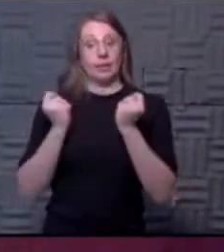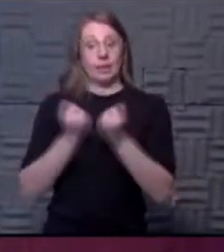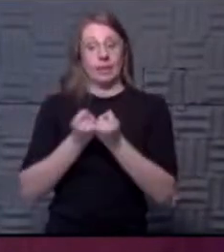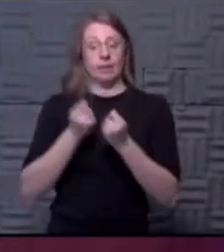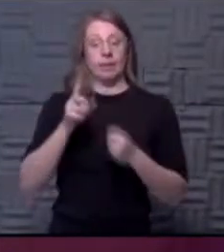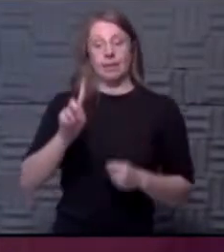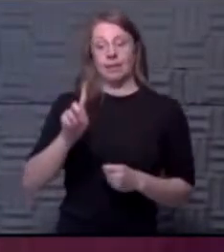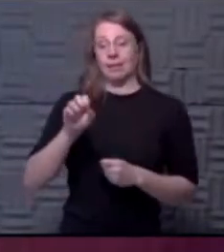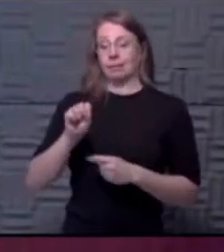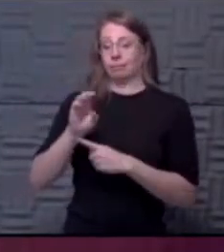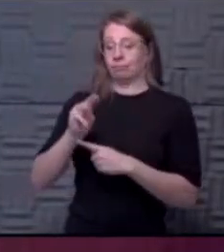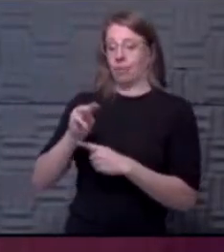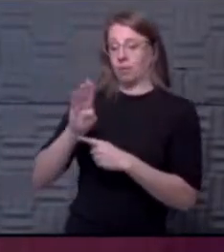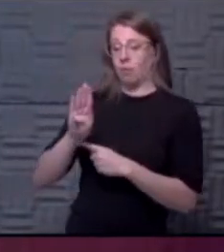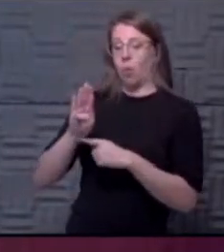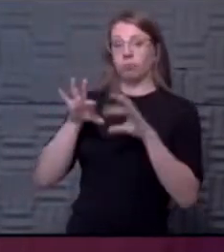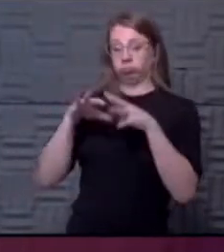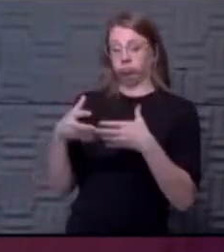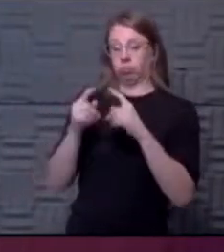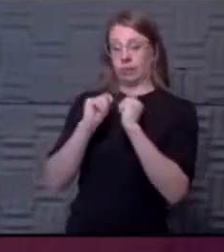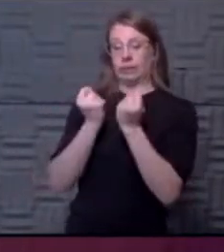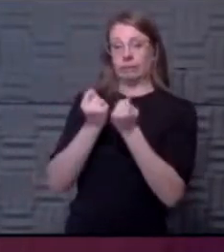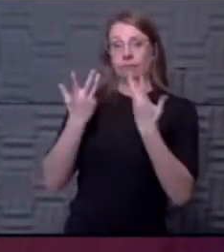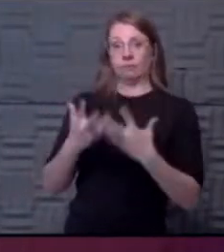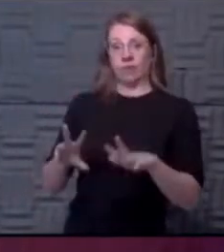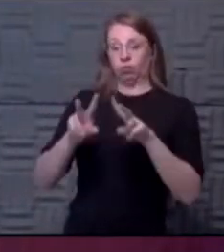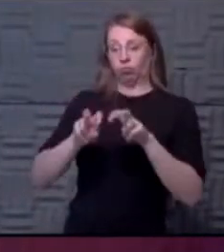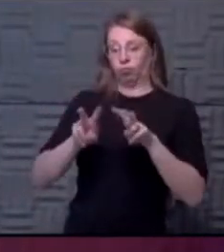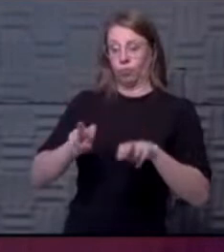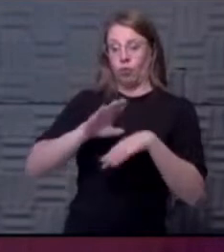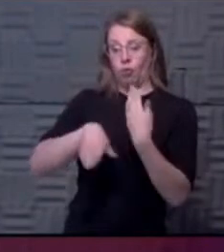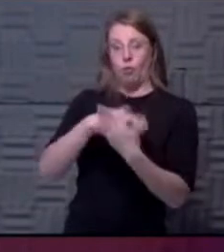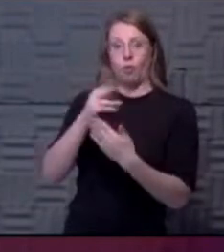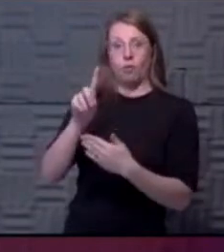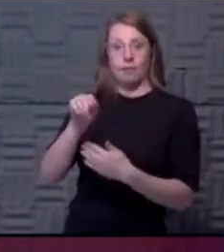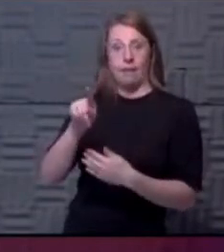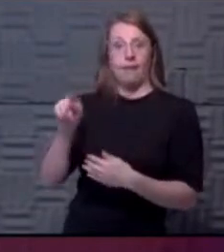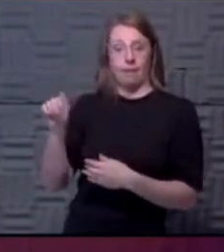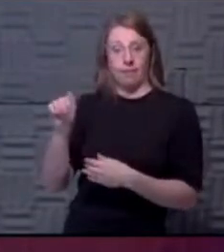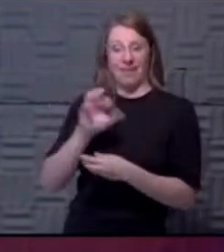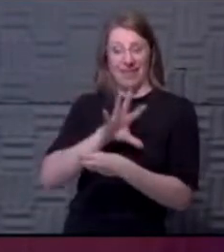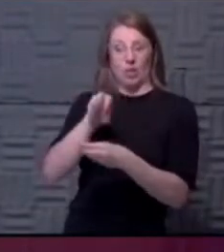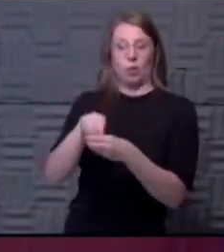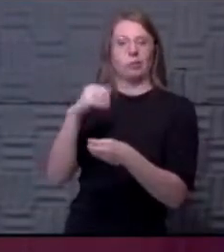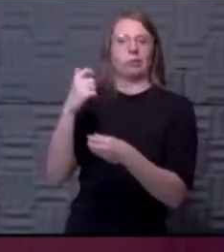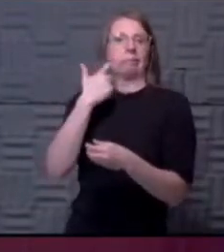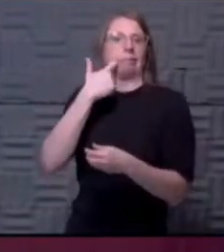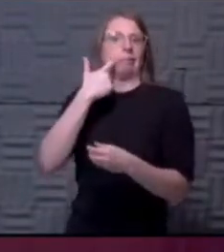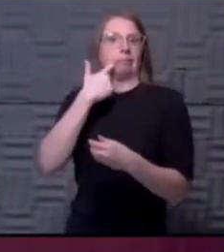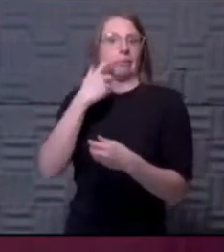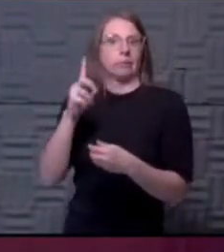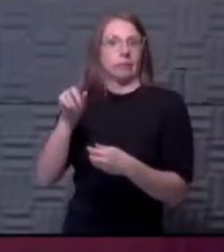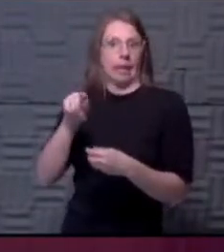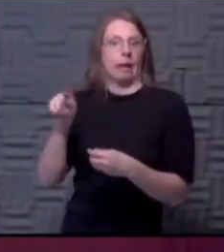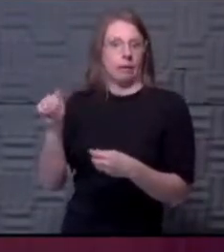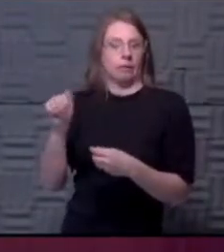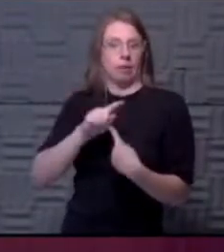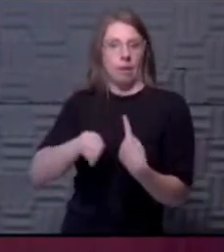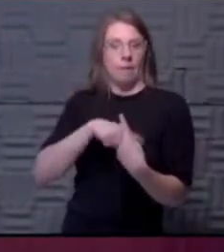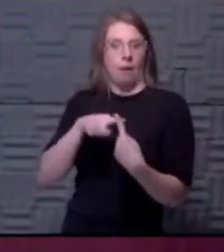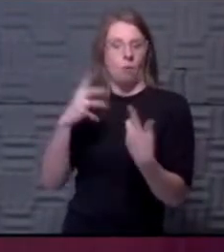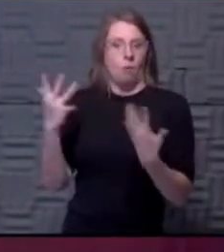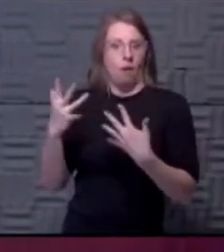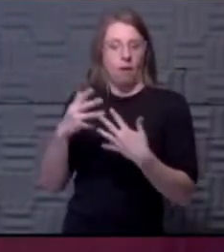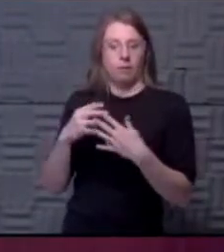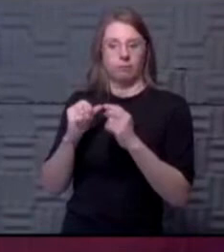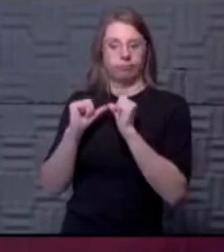Safety Monitoring Board, is the team that will have seen all the data, including recent data, about